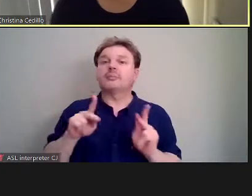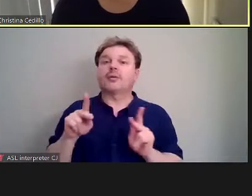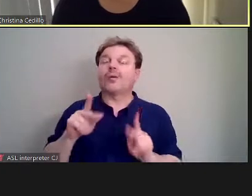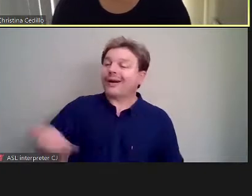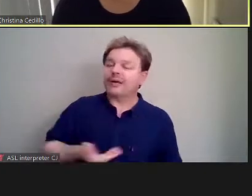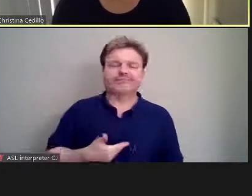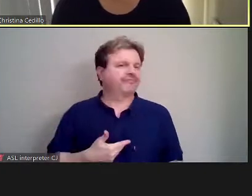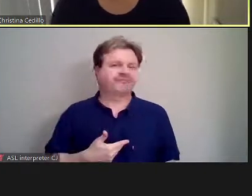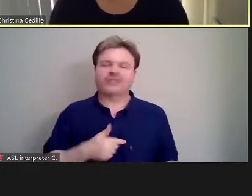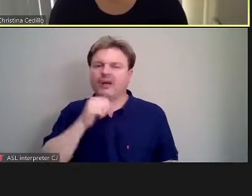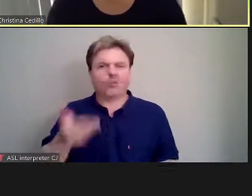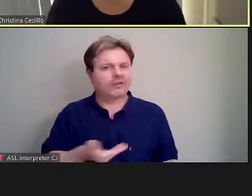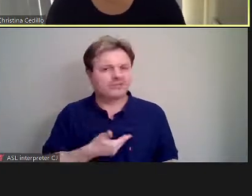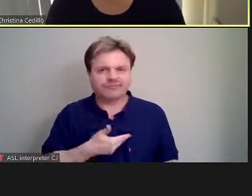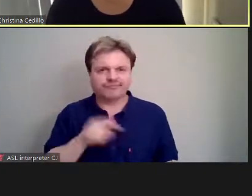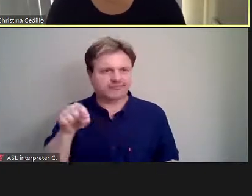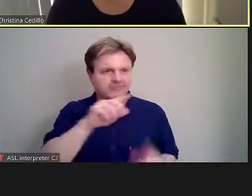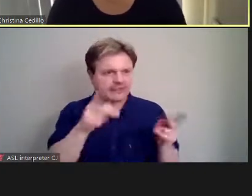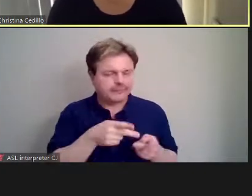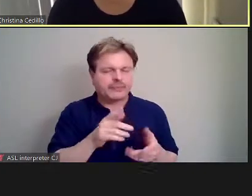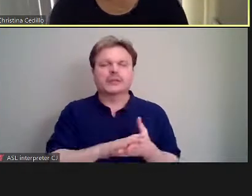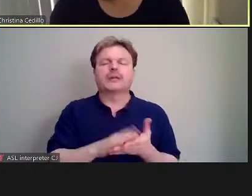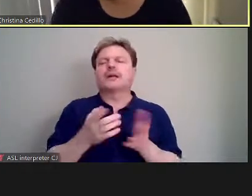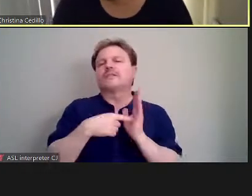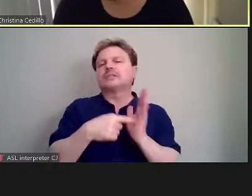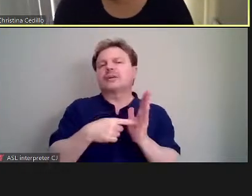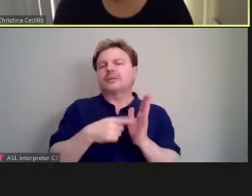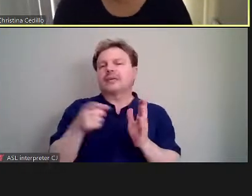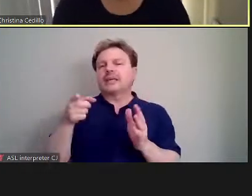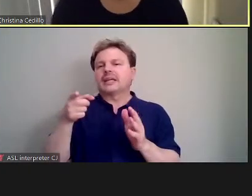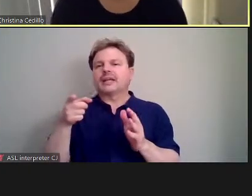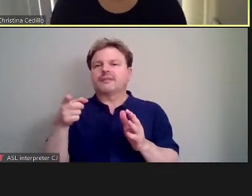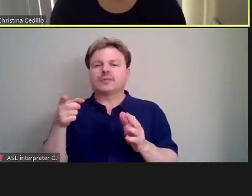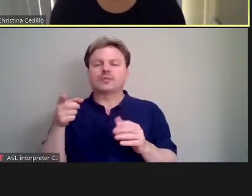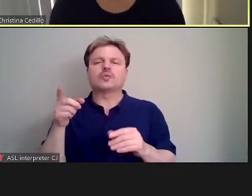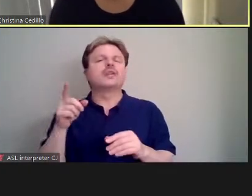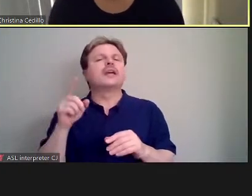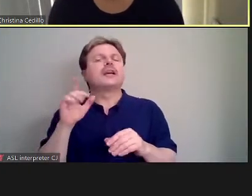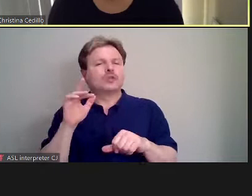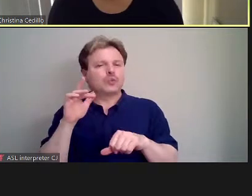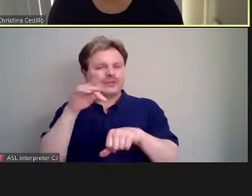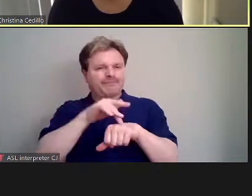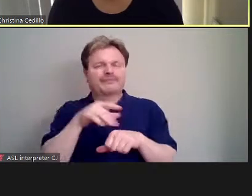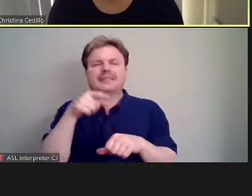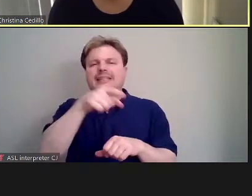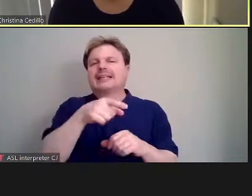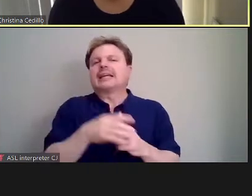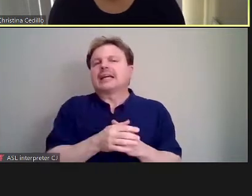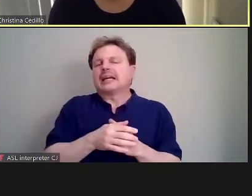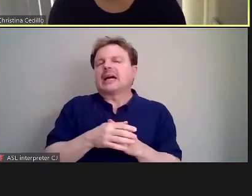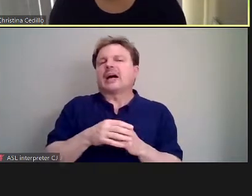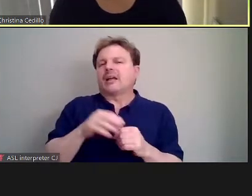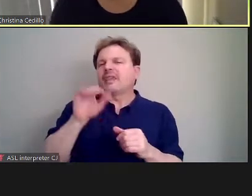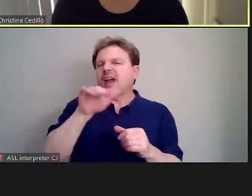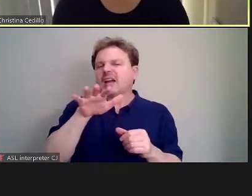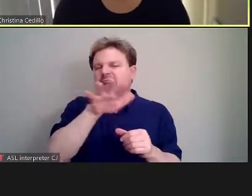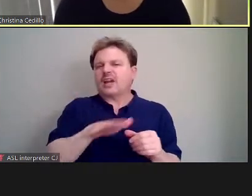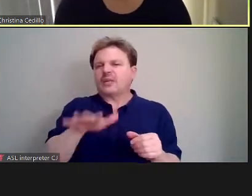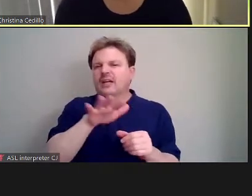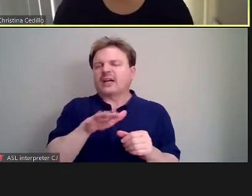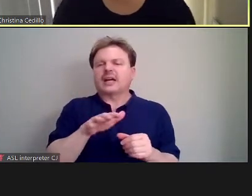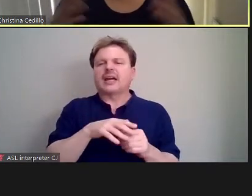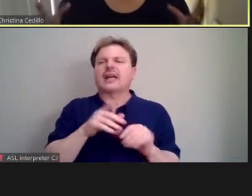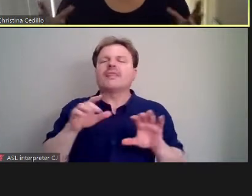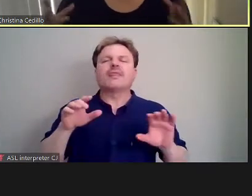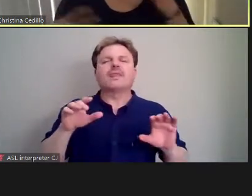So for example, if you've been at SEAS, I found it really interesting that in the Action